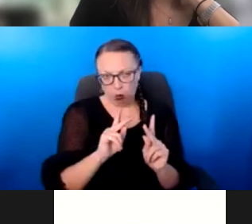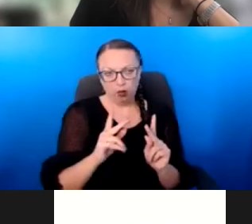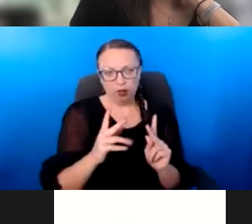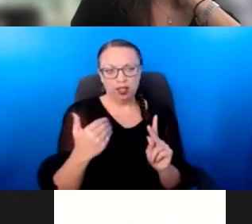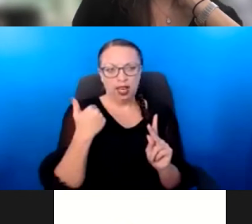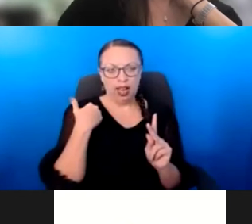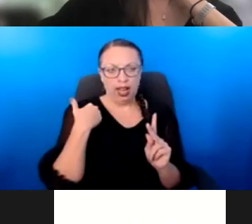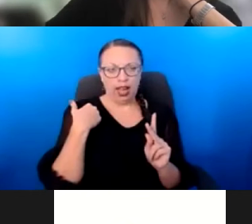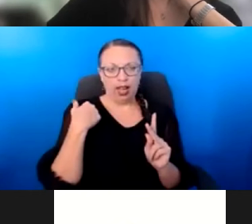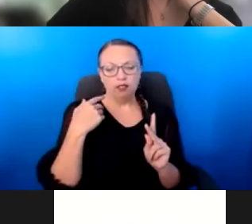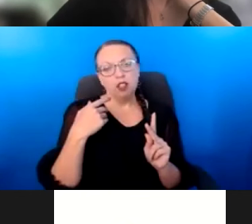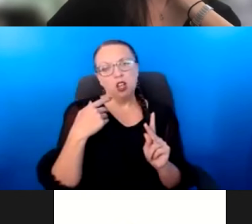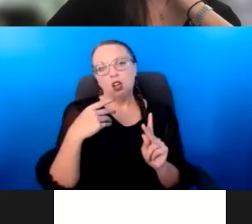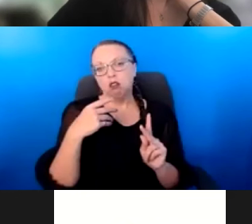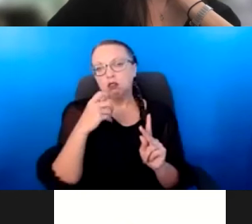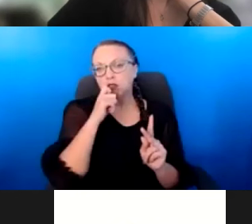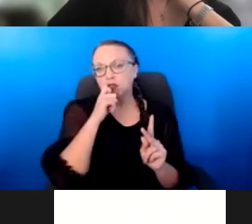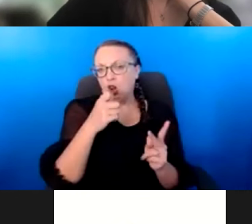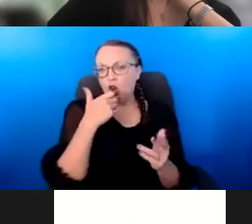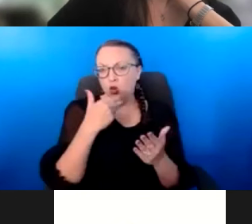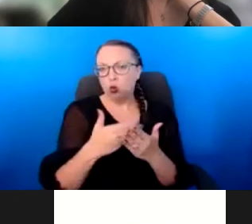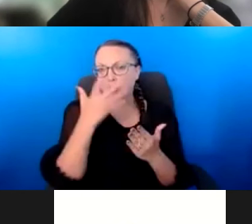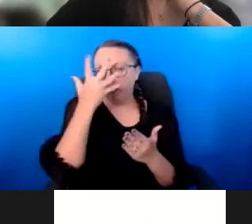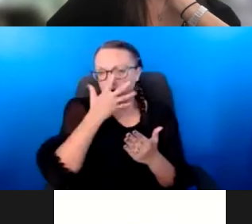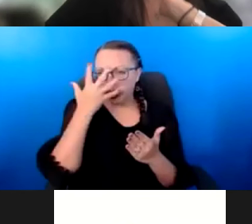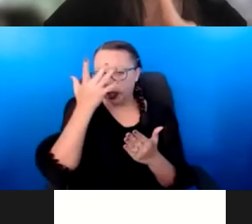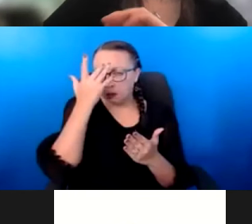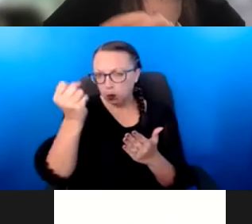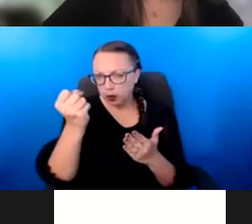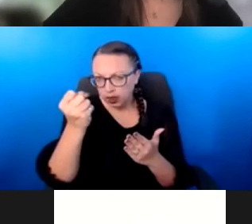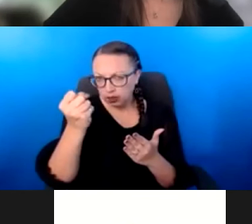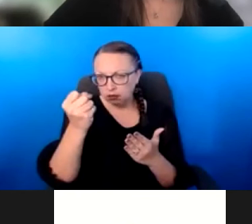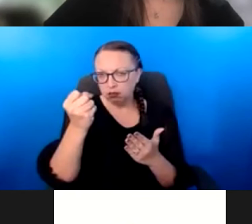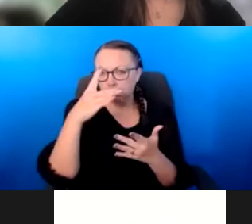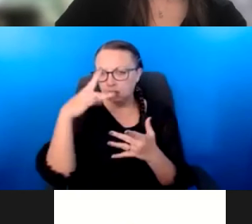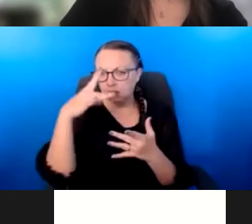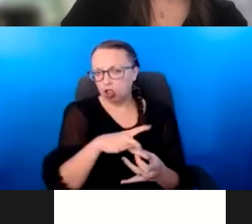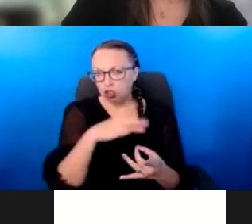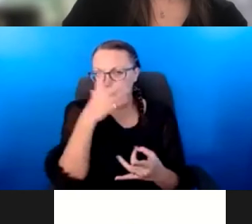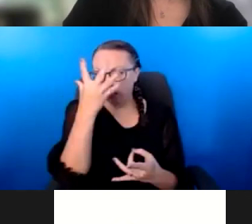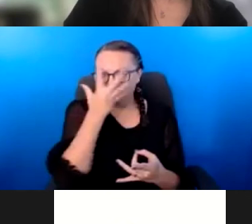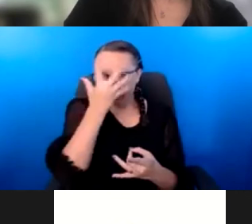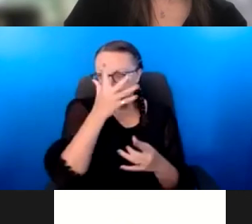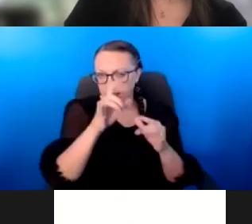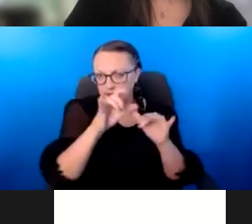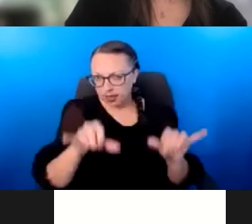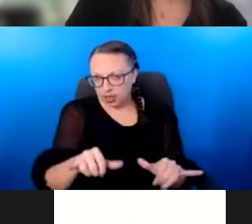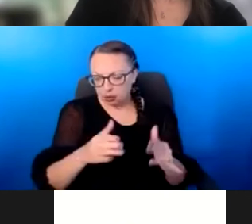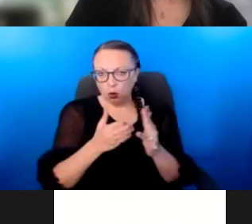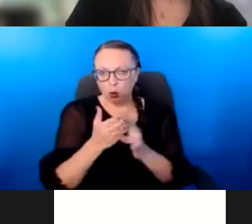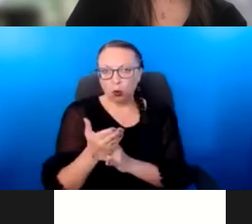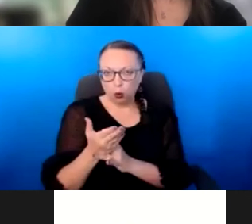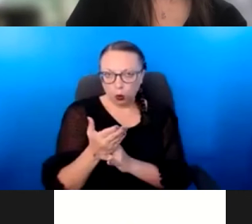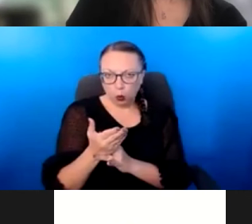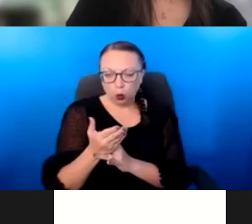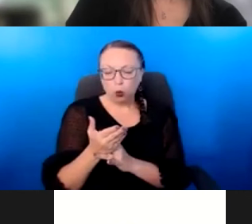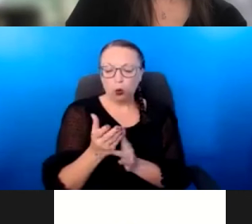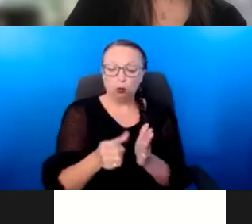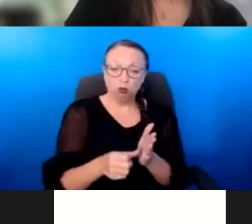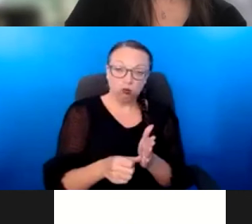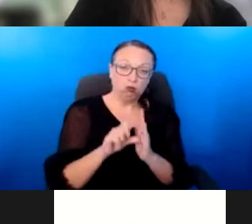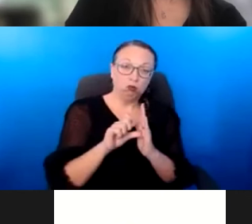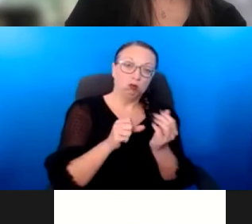face memory, attacking the face system through actually